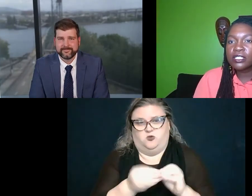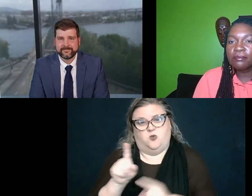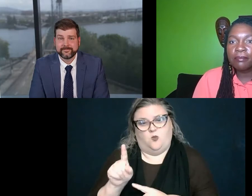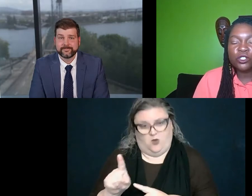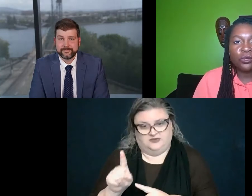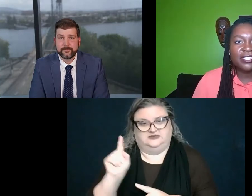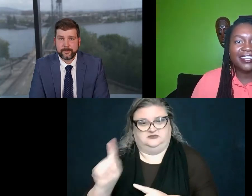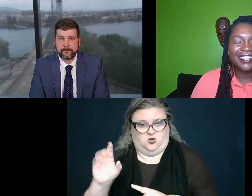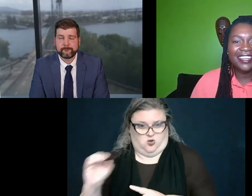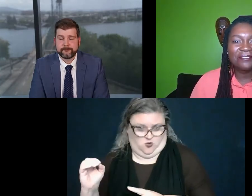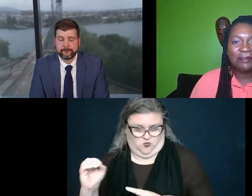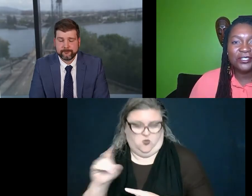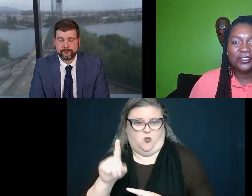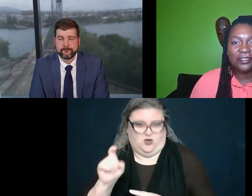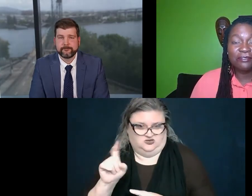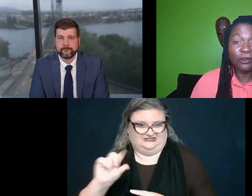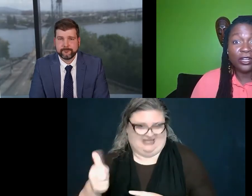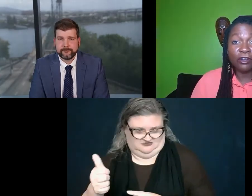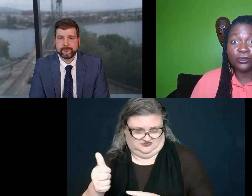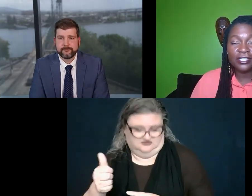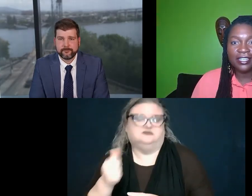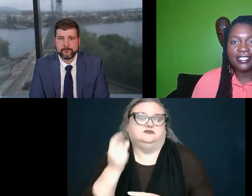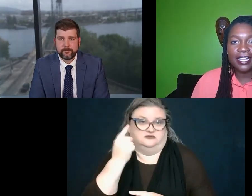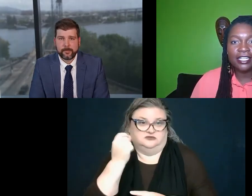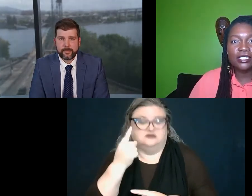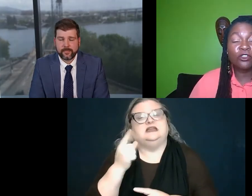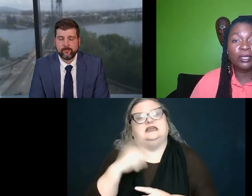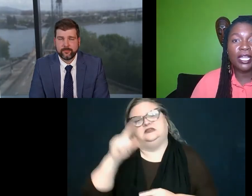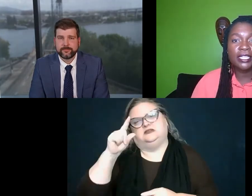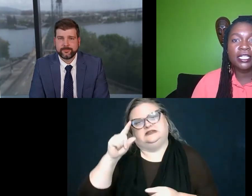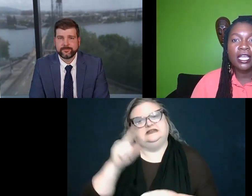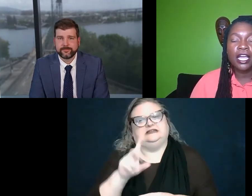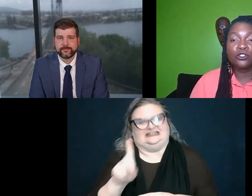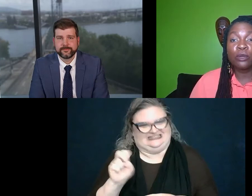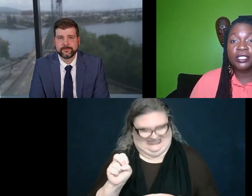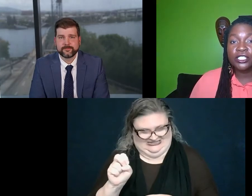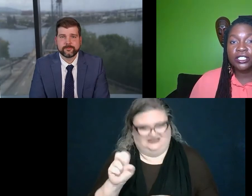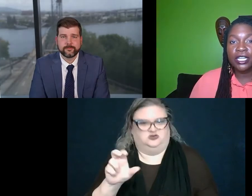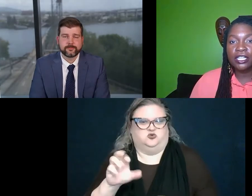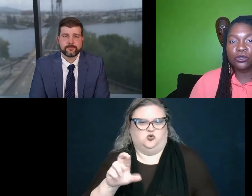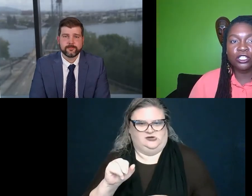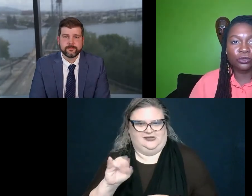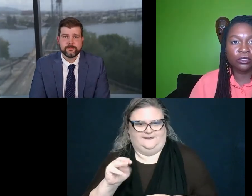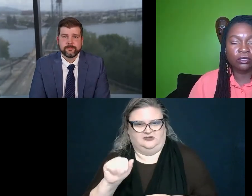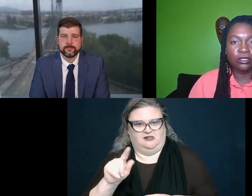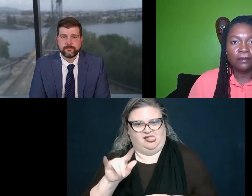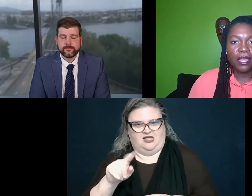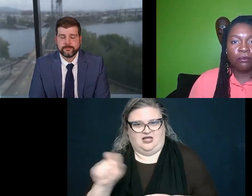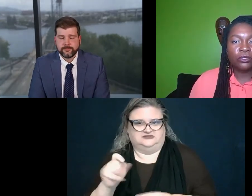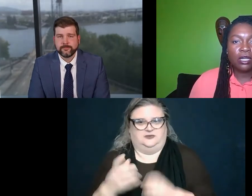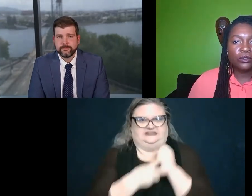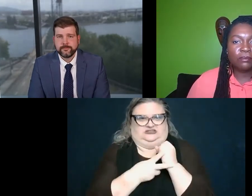is, for folks listening, Measure 110, the measure that Oregon voters decided to decriminalize drug possession and drug